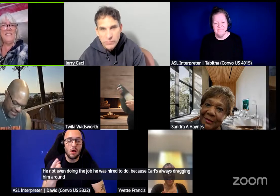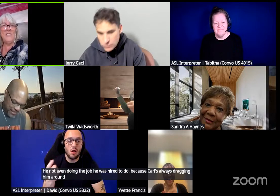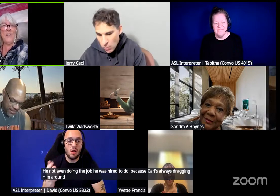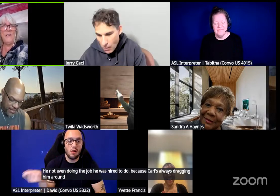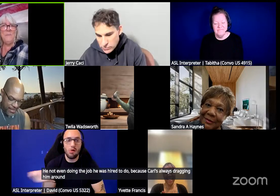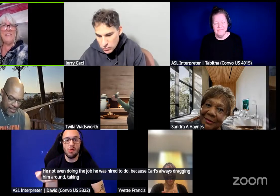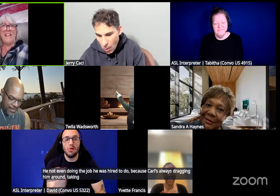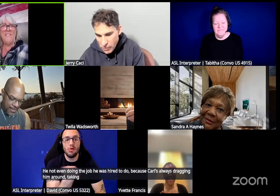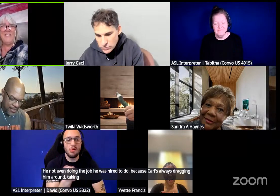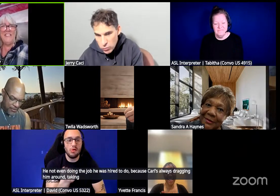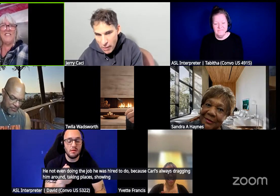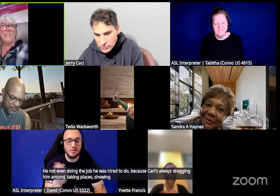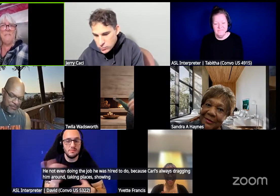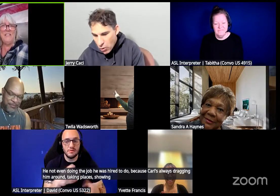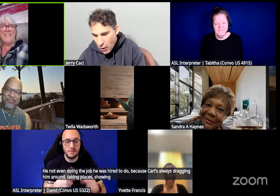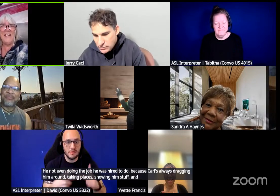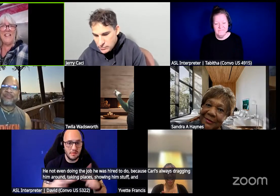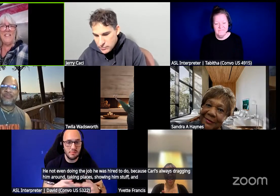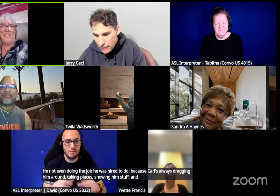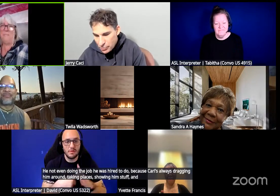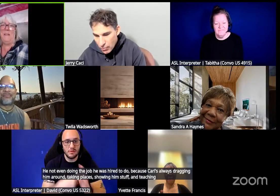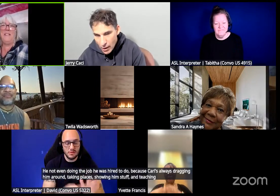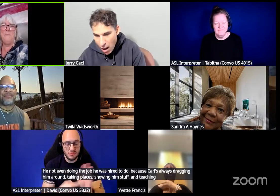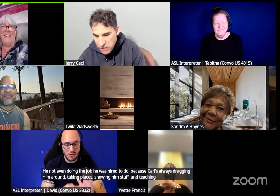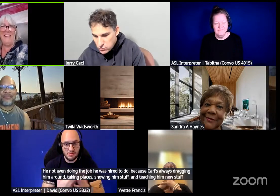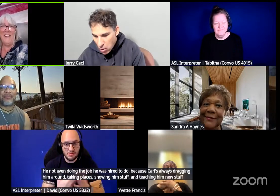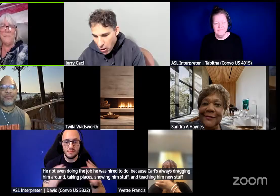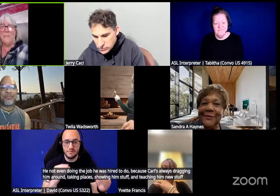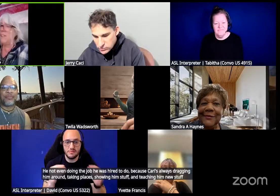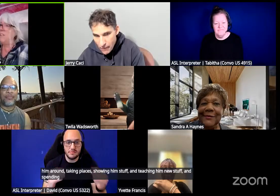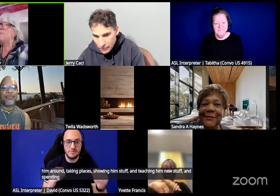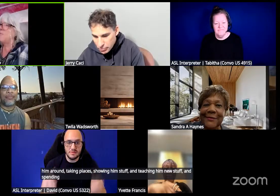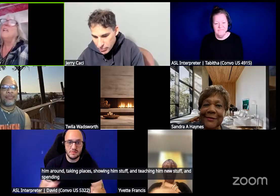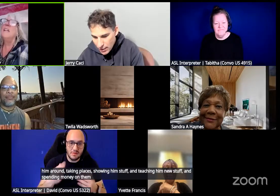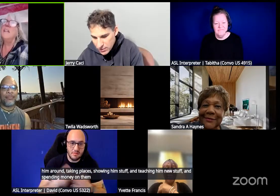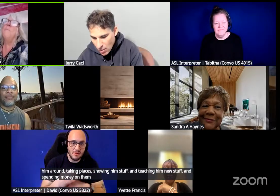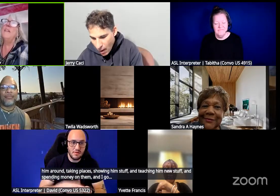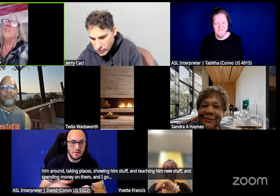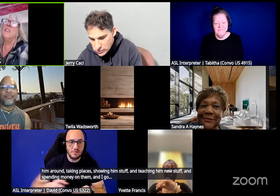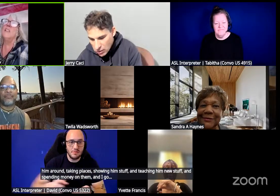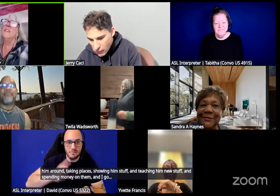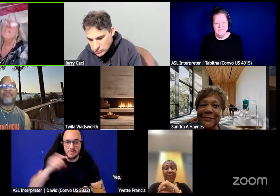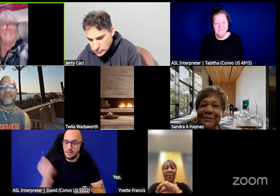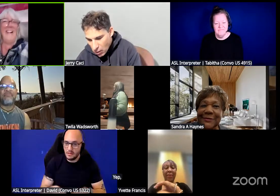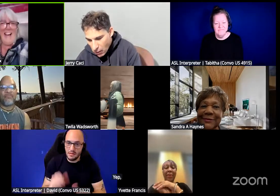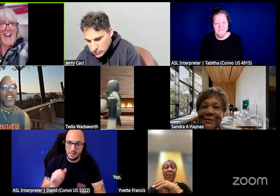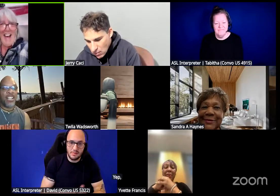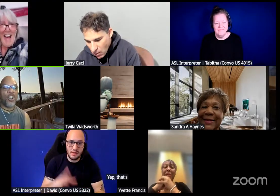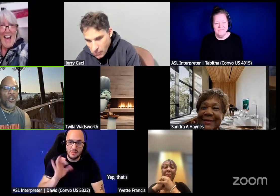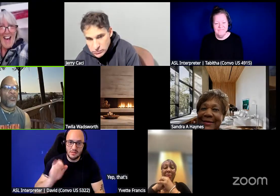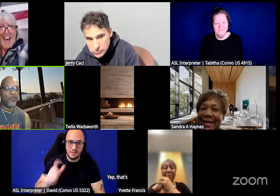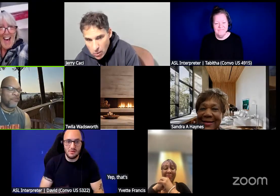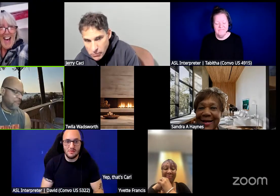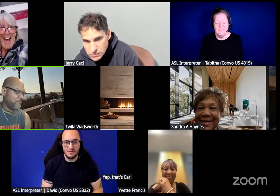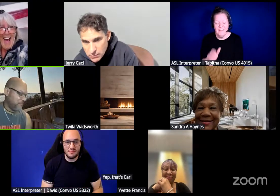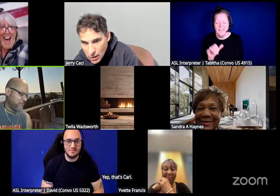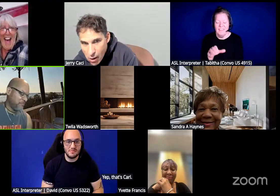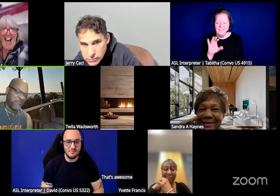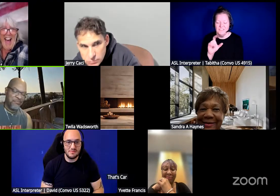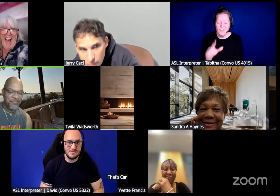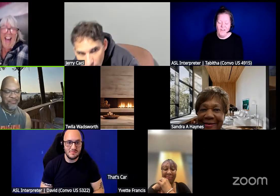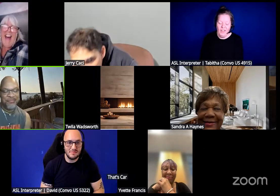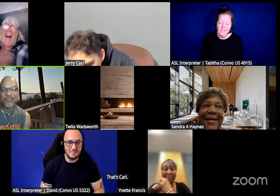taking places, showing him stuff and teaching him new stuff and spending money on him." And I go, "Yep, that's Carl." That's Oh, Carl. that's